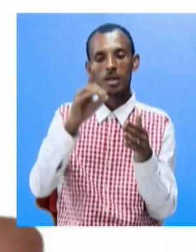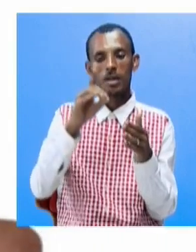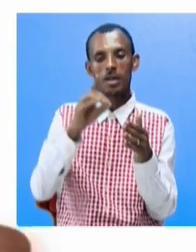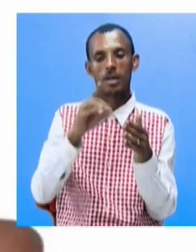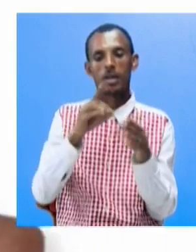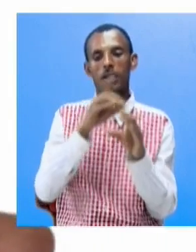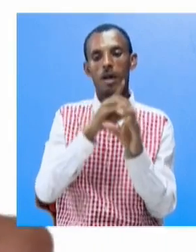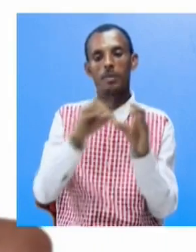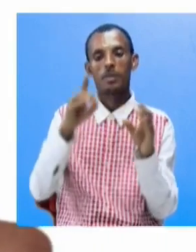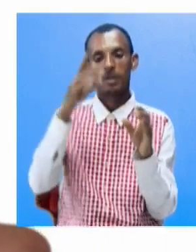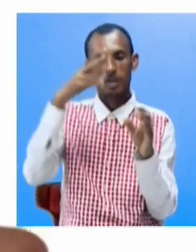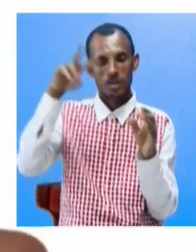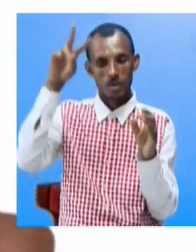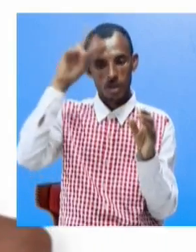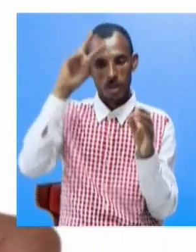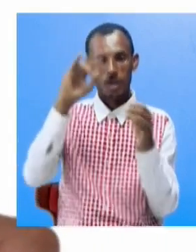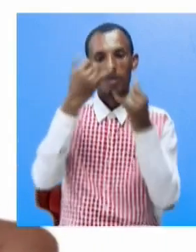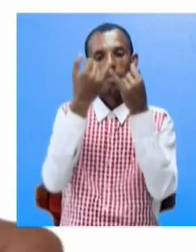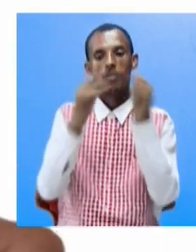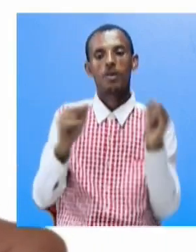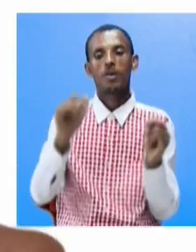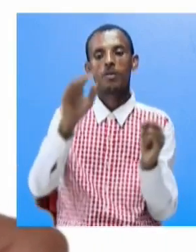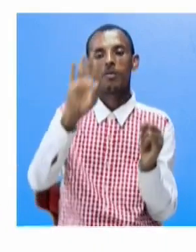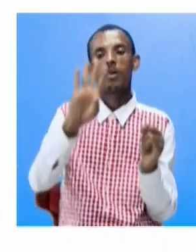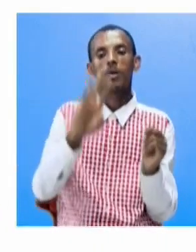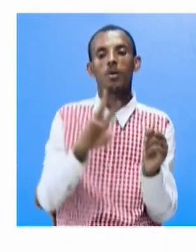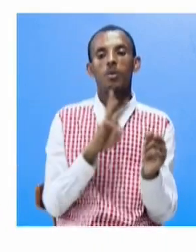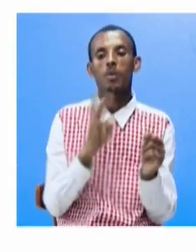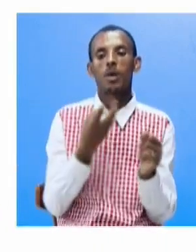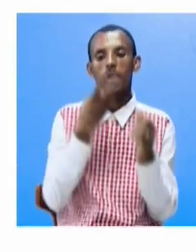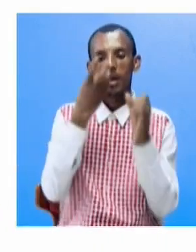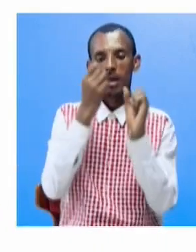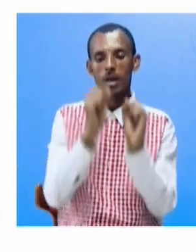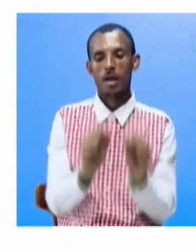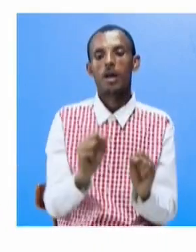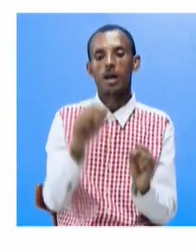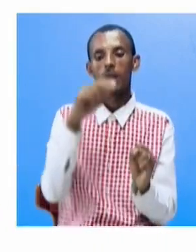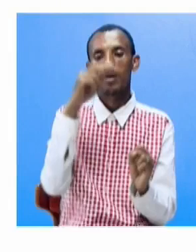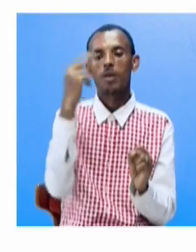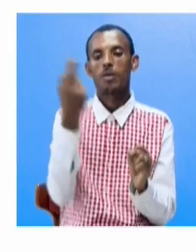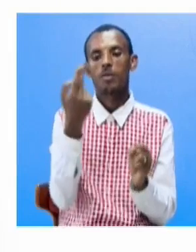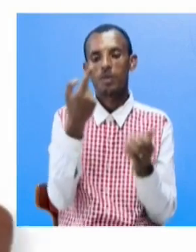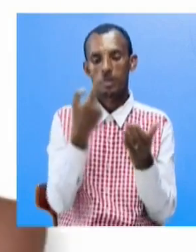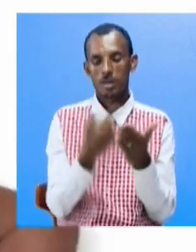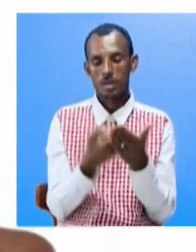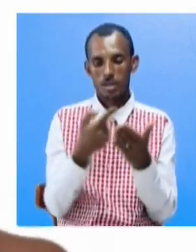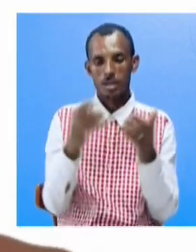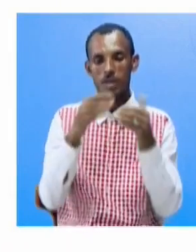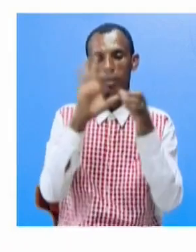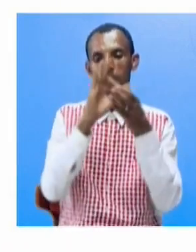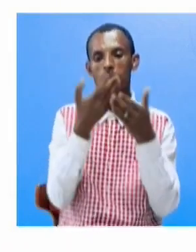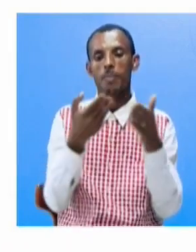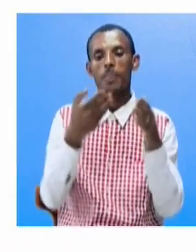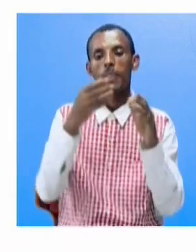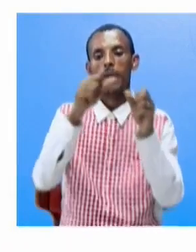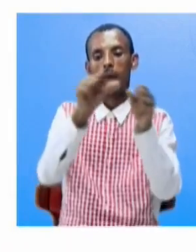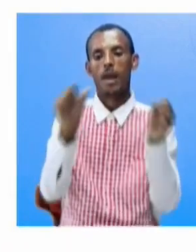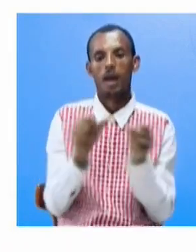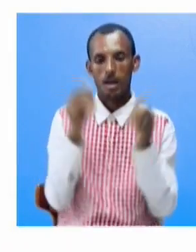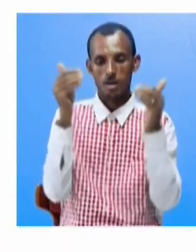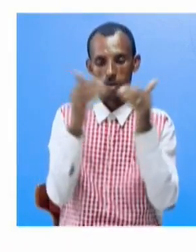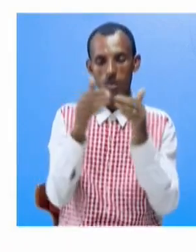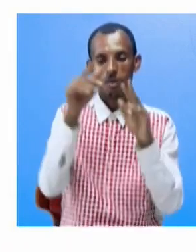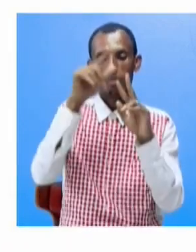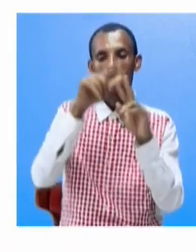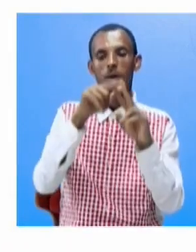squared is 4. We can use this equation. Area is equal to pi radius squared or